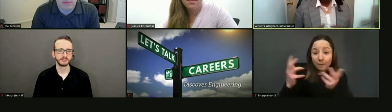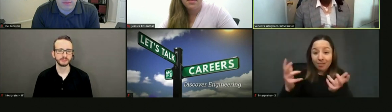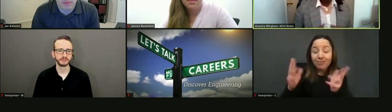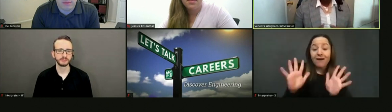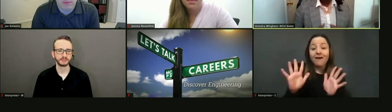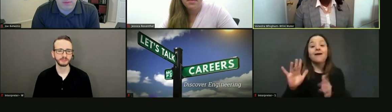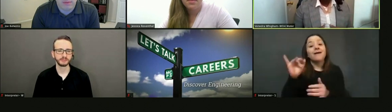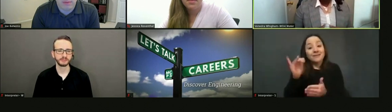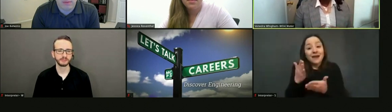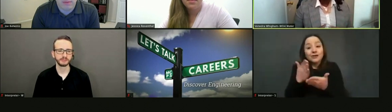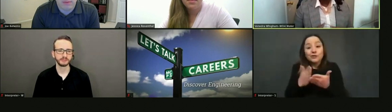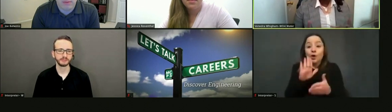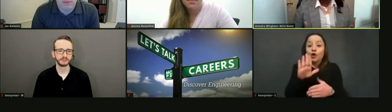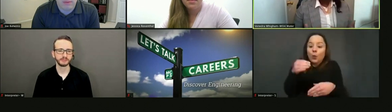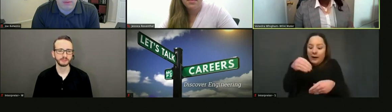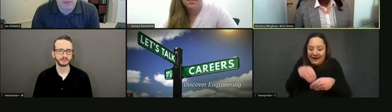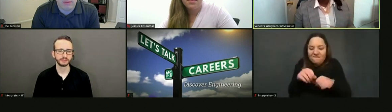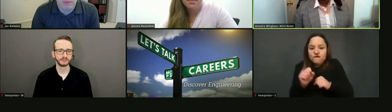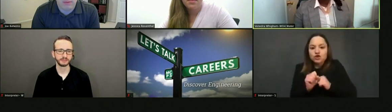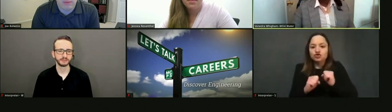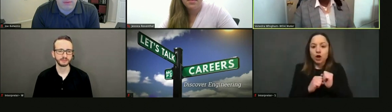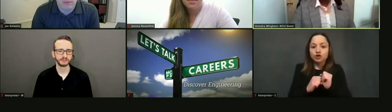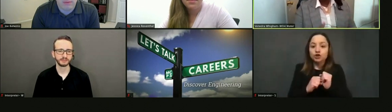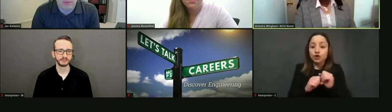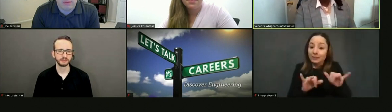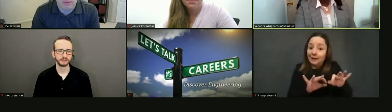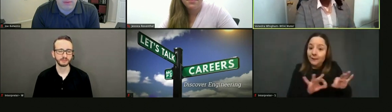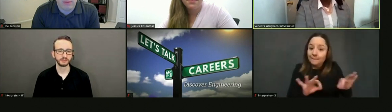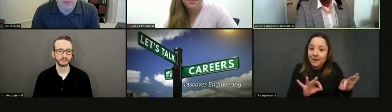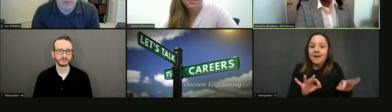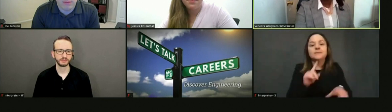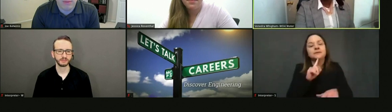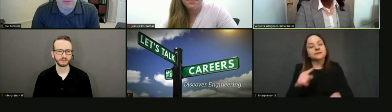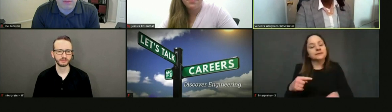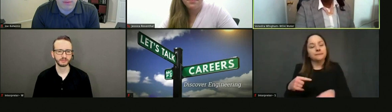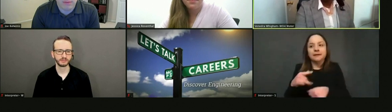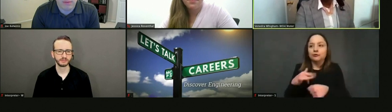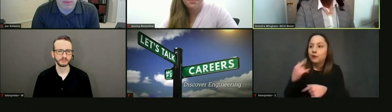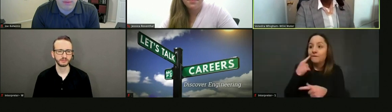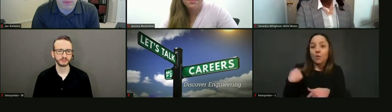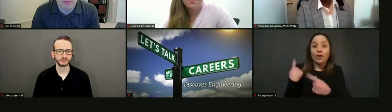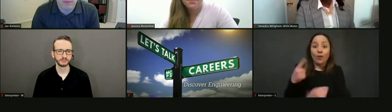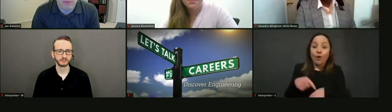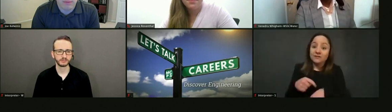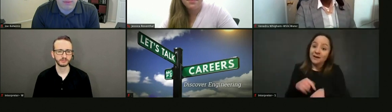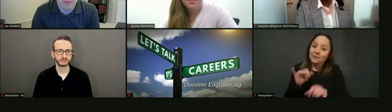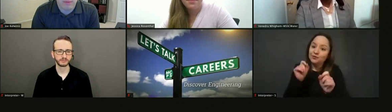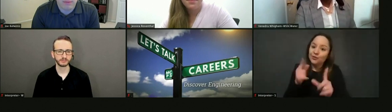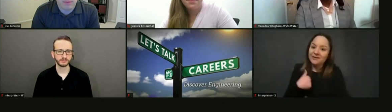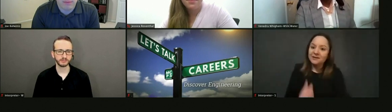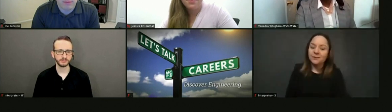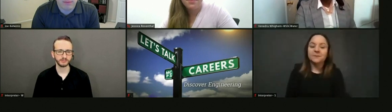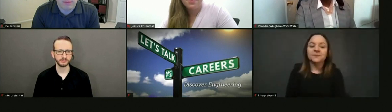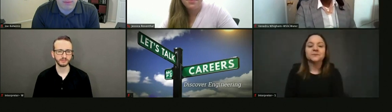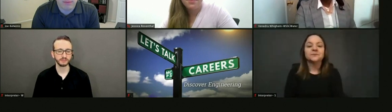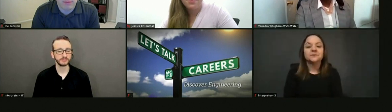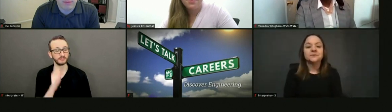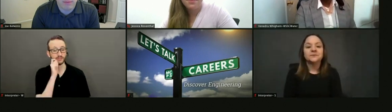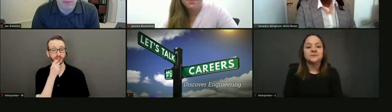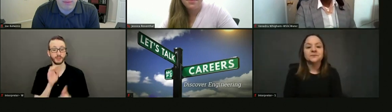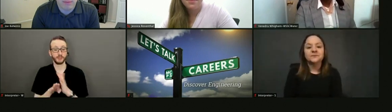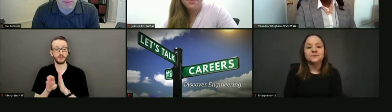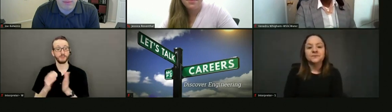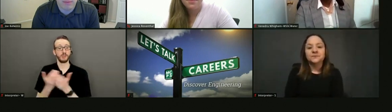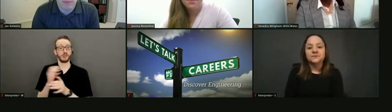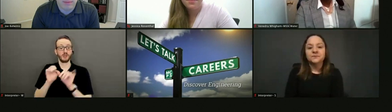your infrastructure. And some of it's been around for a long time. So that's been surprising for me. That's cool that you're developing those new systems